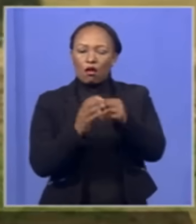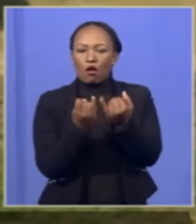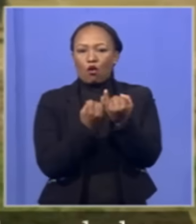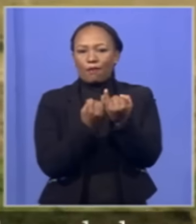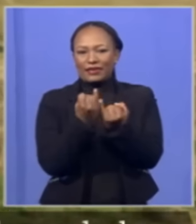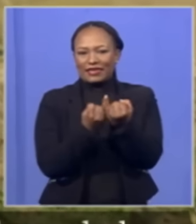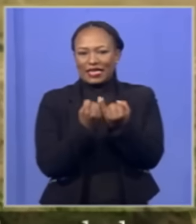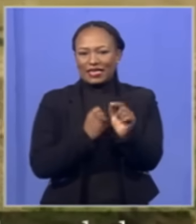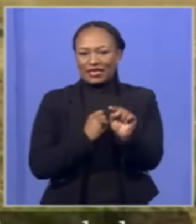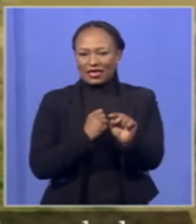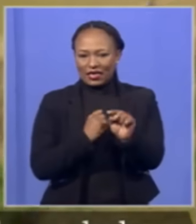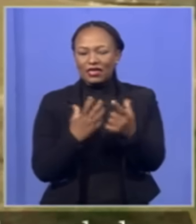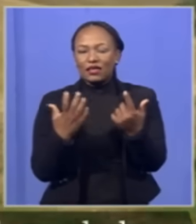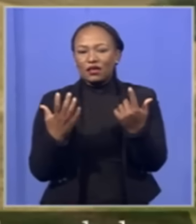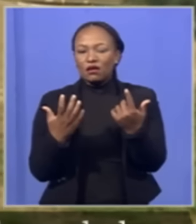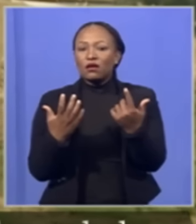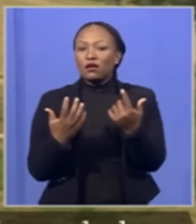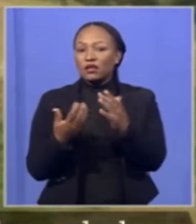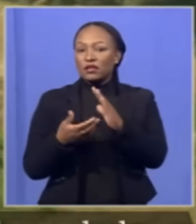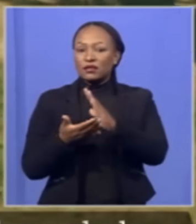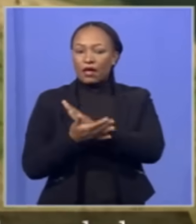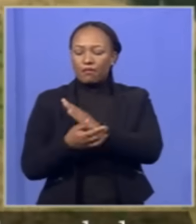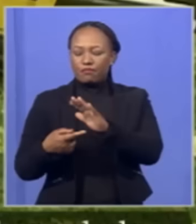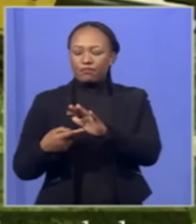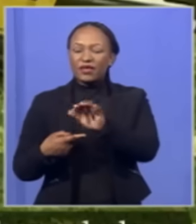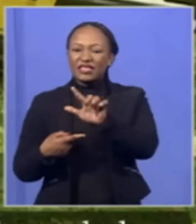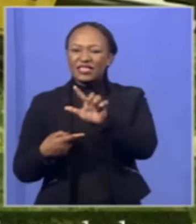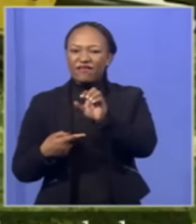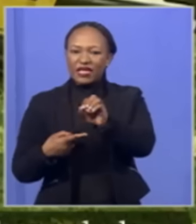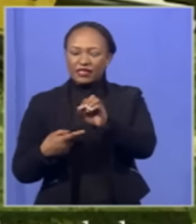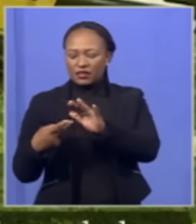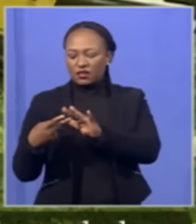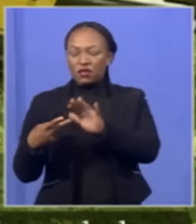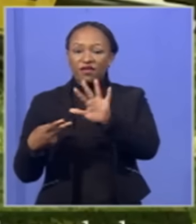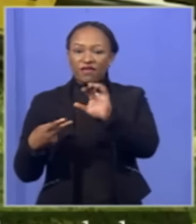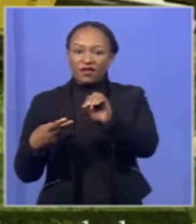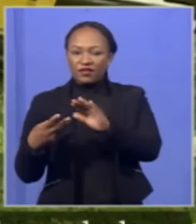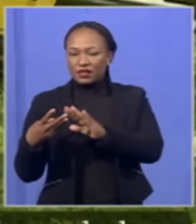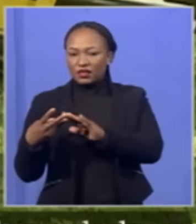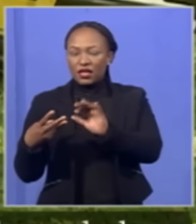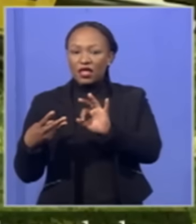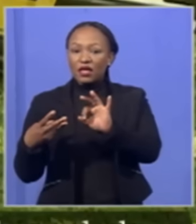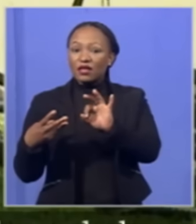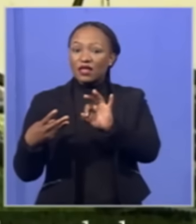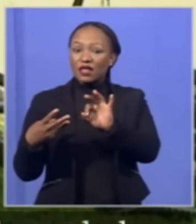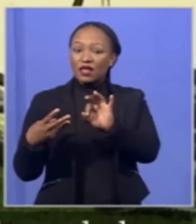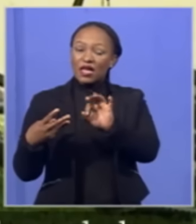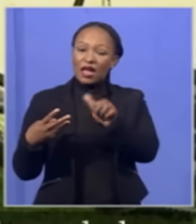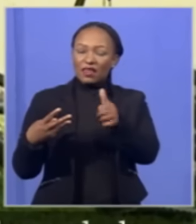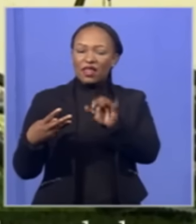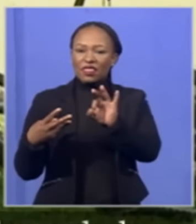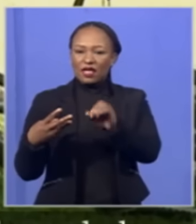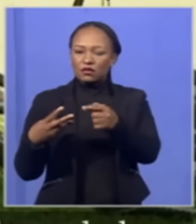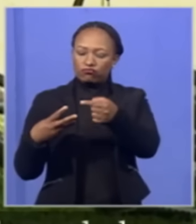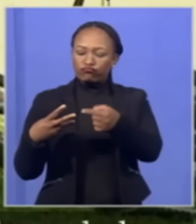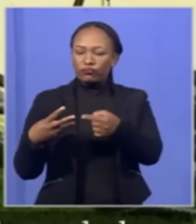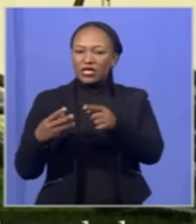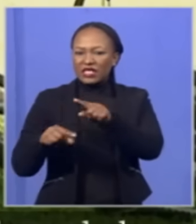phenkgišanela mabelong a menabo ya go akaretša dikilomitara tše 70, 50 le 15 fao a tsenetšwego ke batho ba mabokgoni